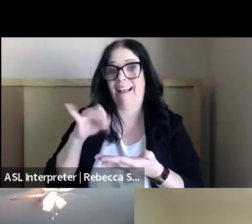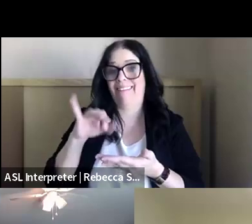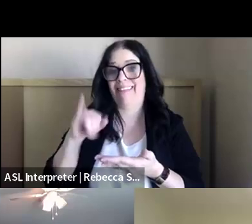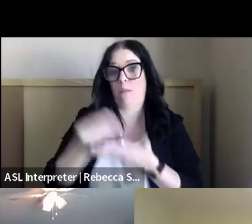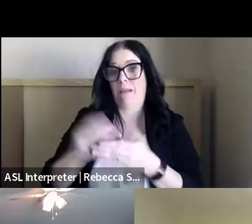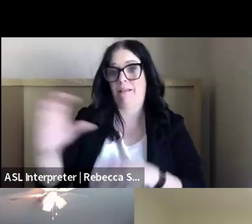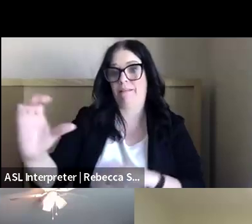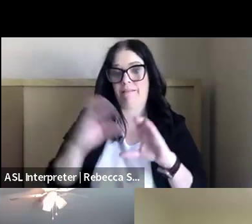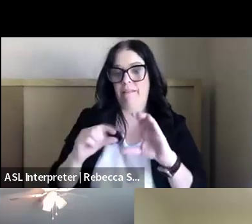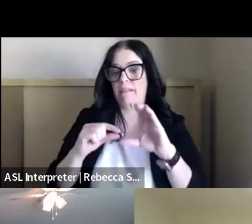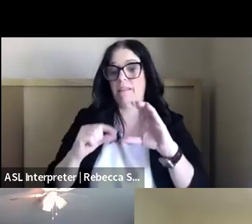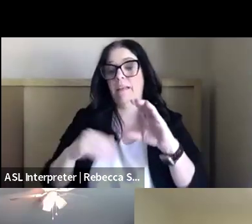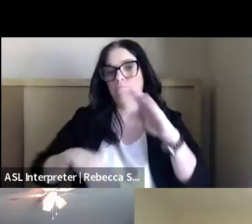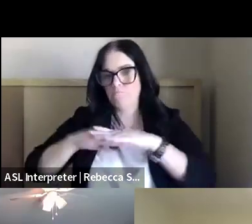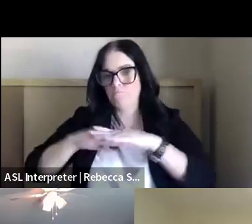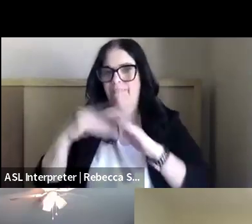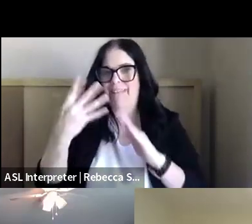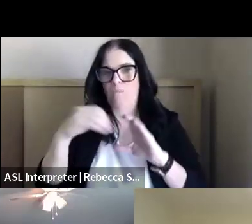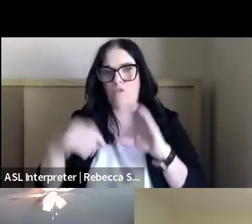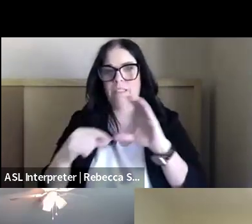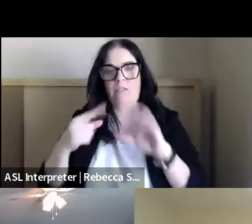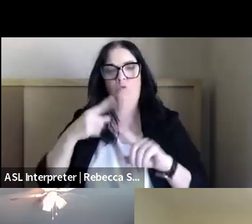in paragraphs 1 through 4.